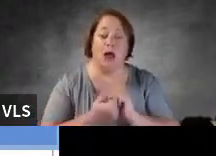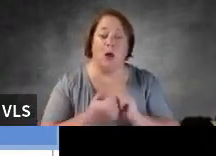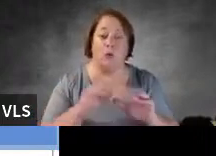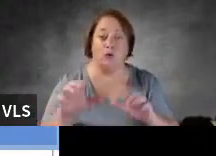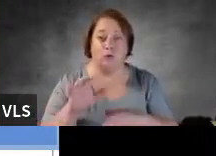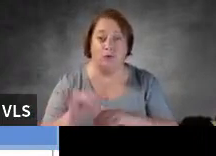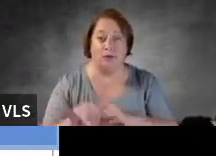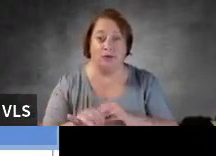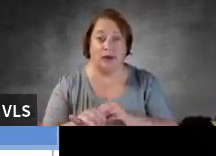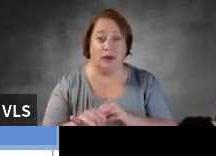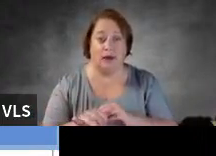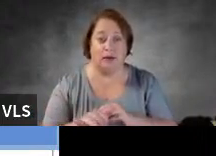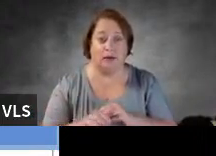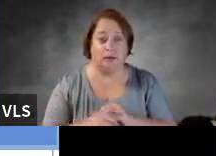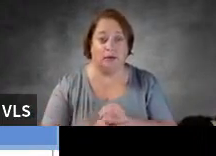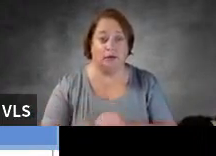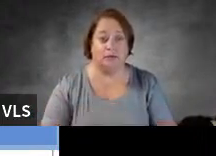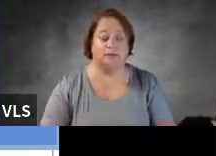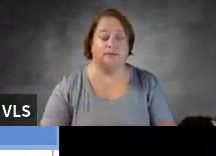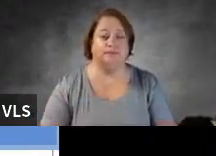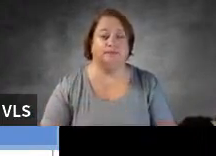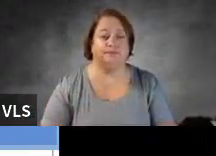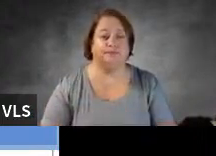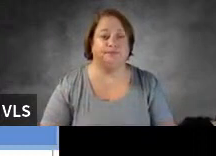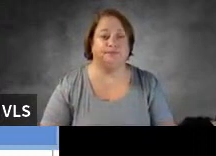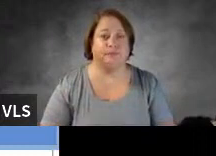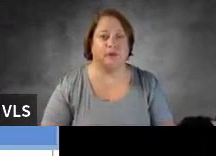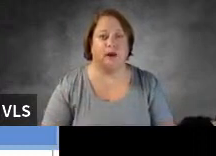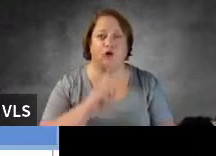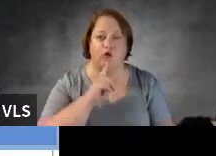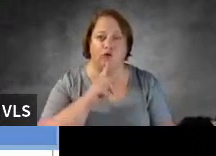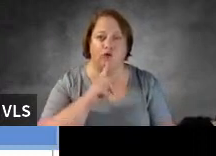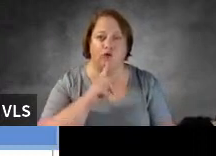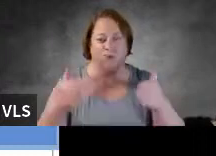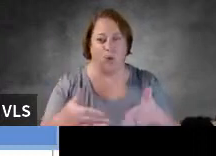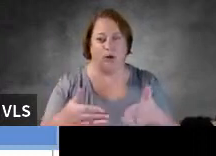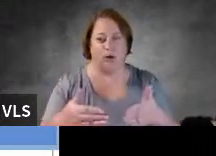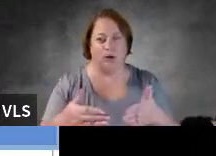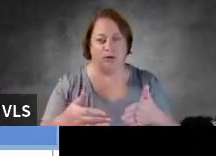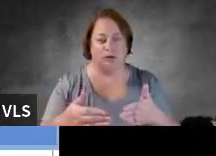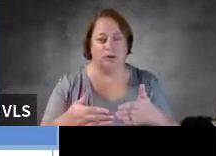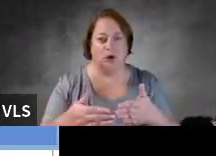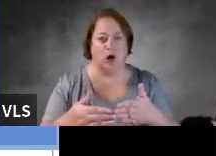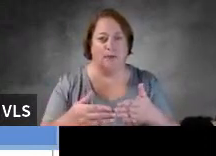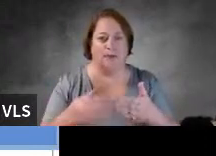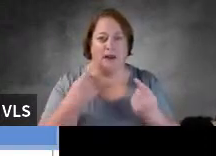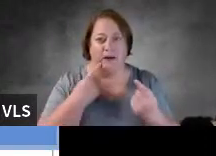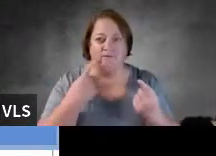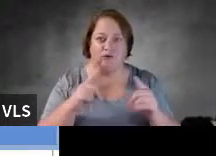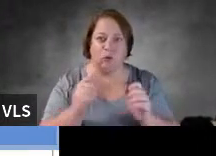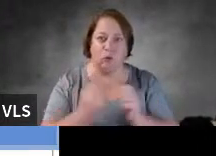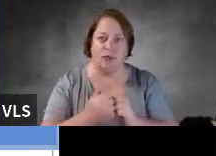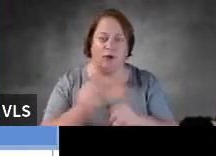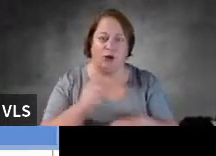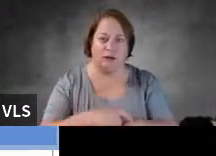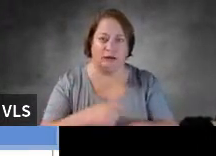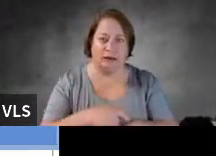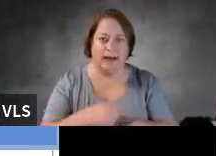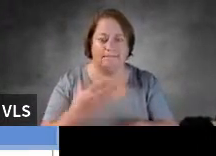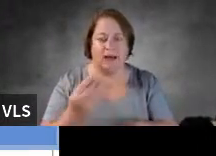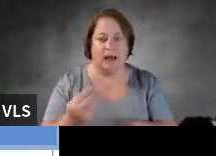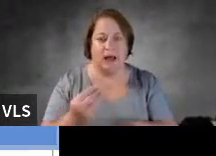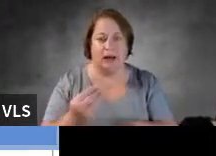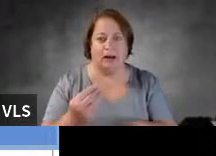slide here, or the next there, is I really focus internally on being efficient with our time and delivering